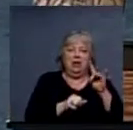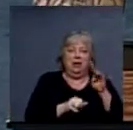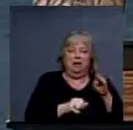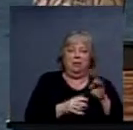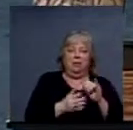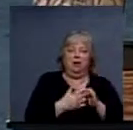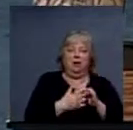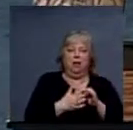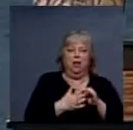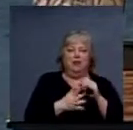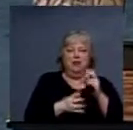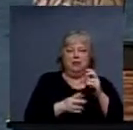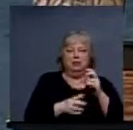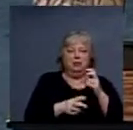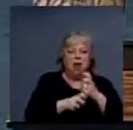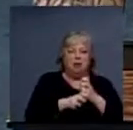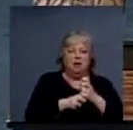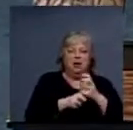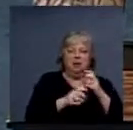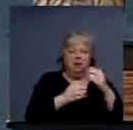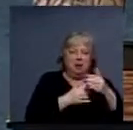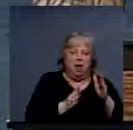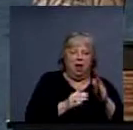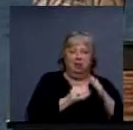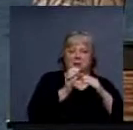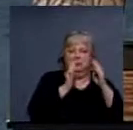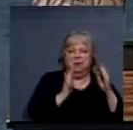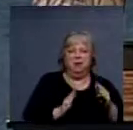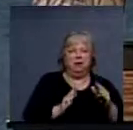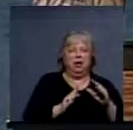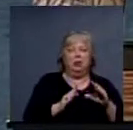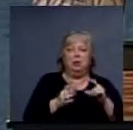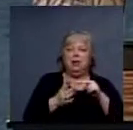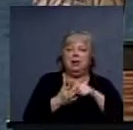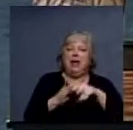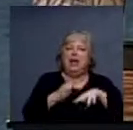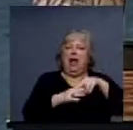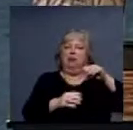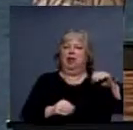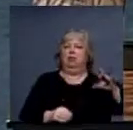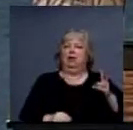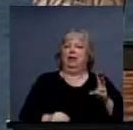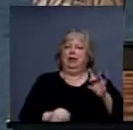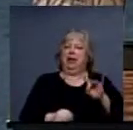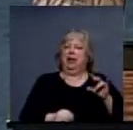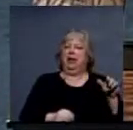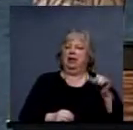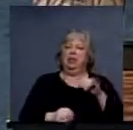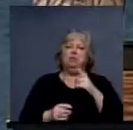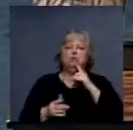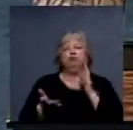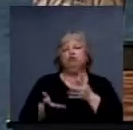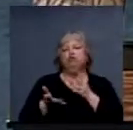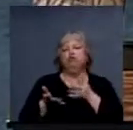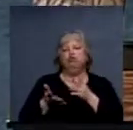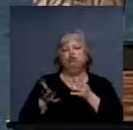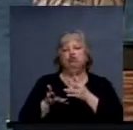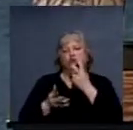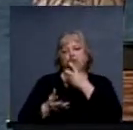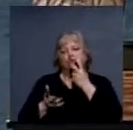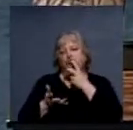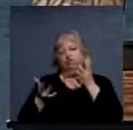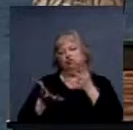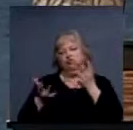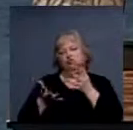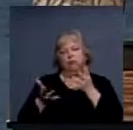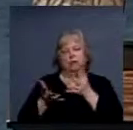block building. Standing outside the building, it was 68, which is conversational speech, just concrete block. It doesn't take a